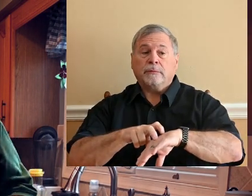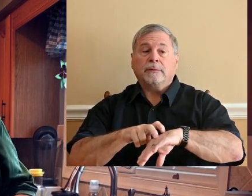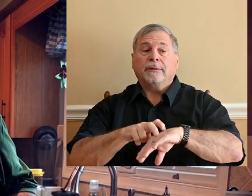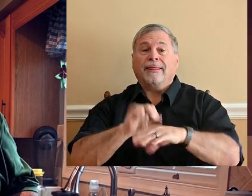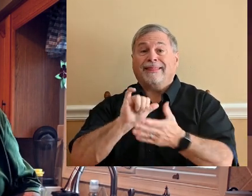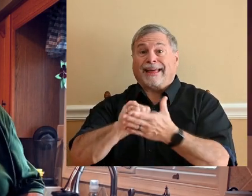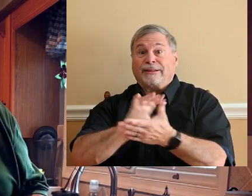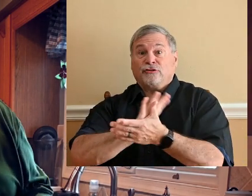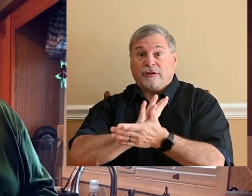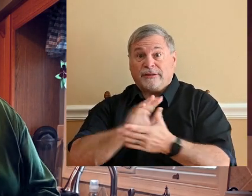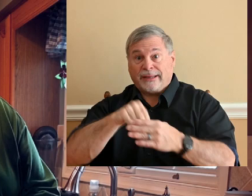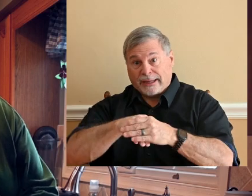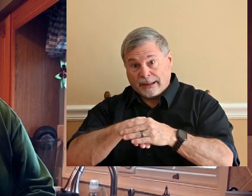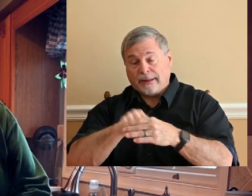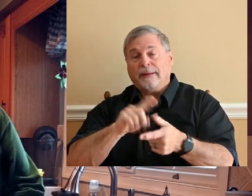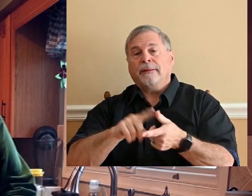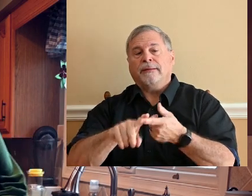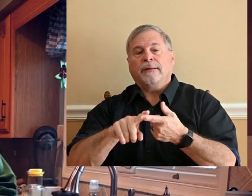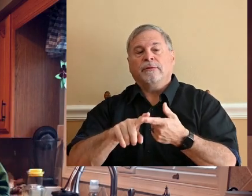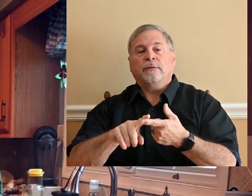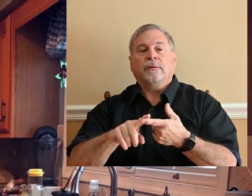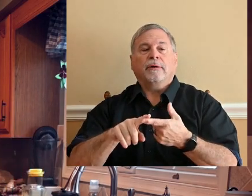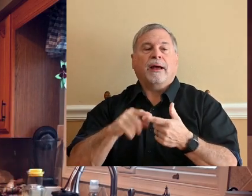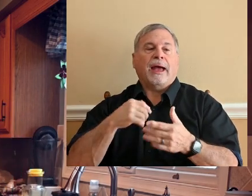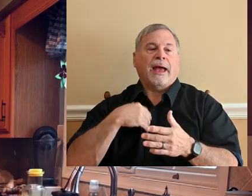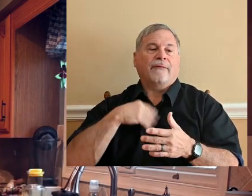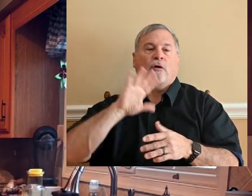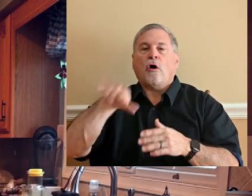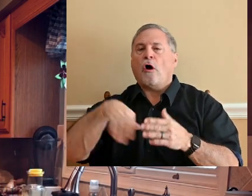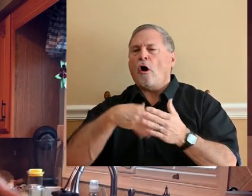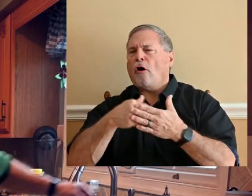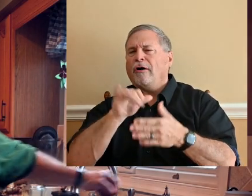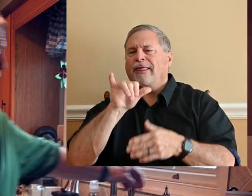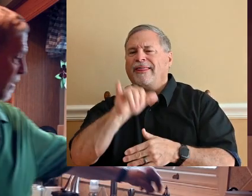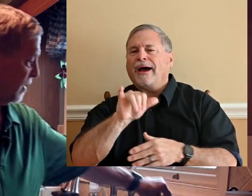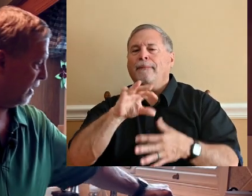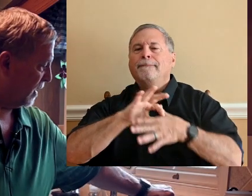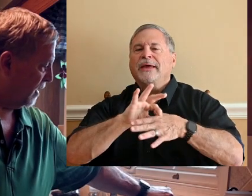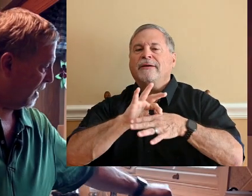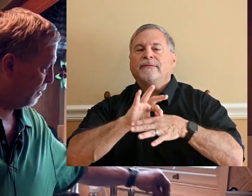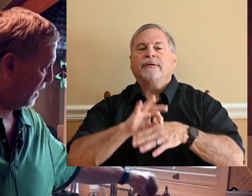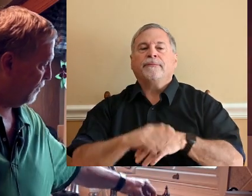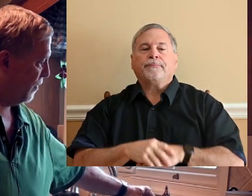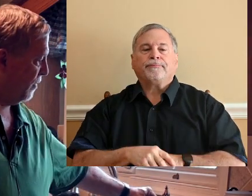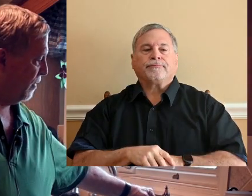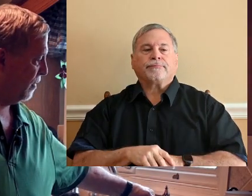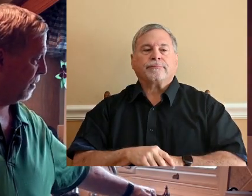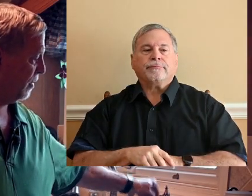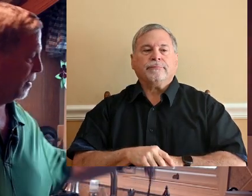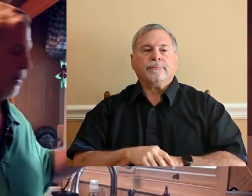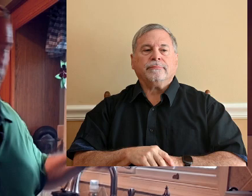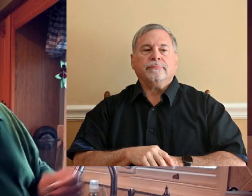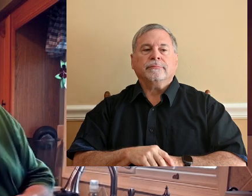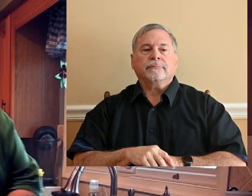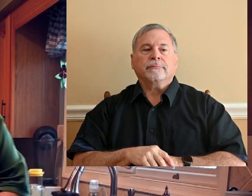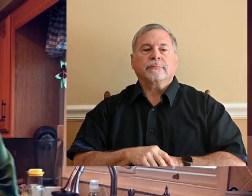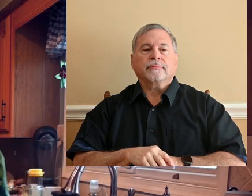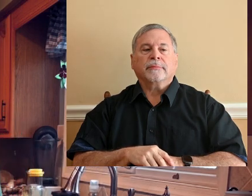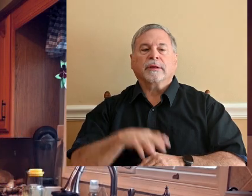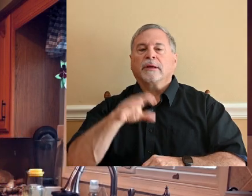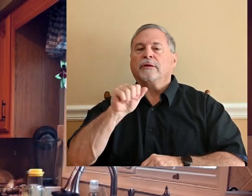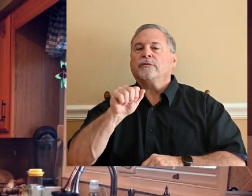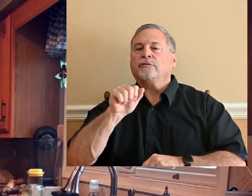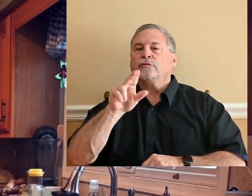potatoes. They have that cheese in them. And then you're going to have all that beef. Now again, that beef